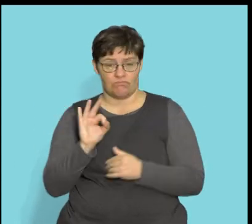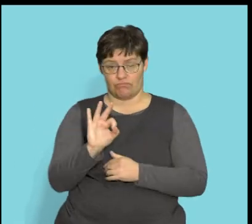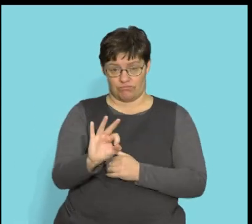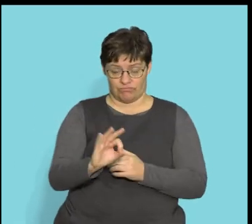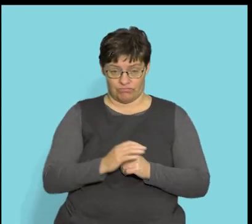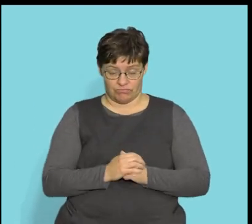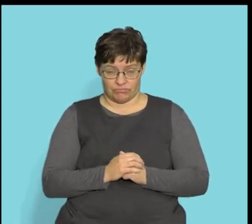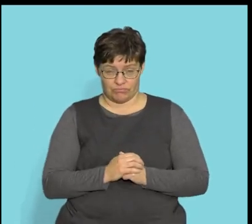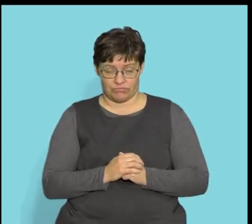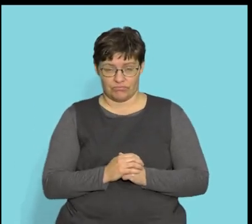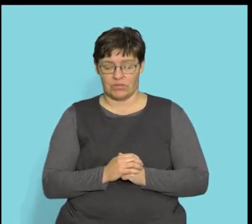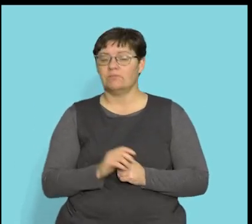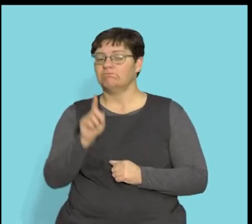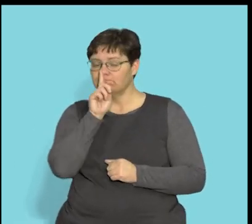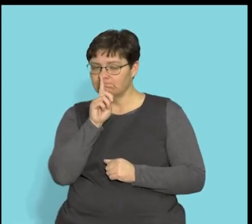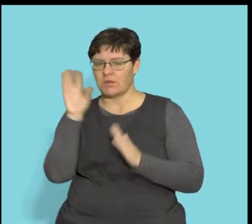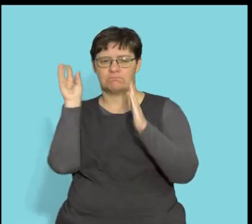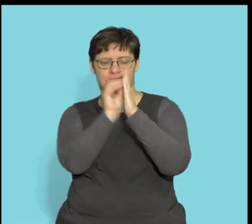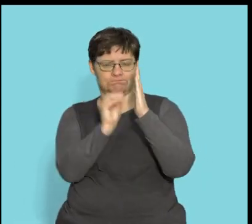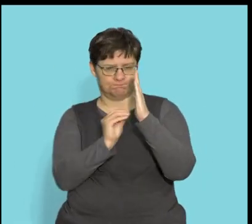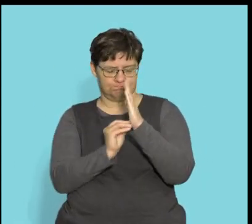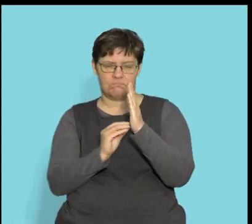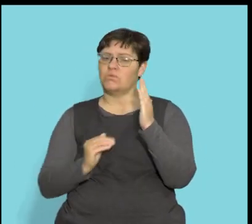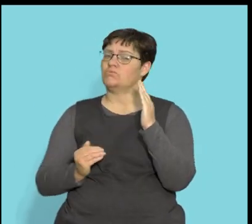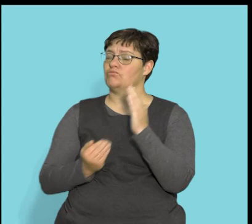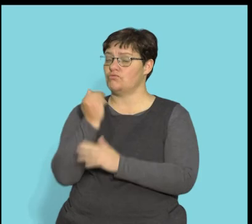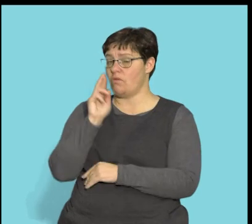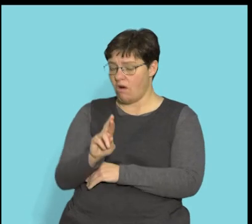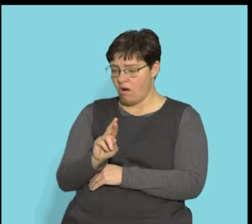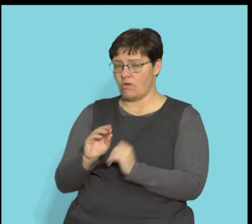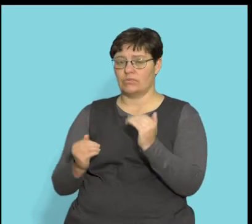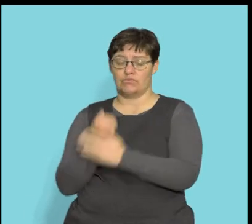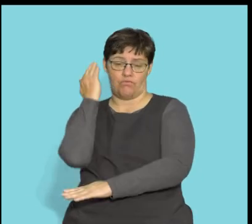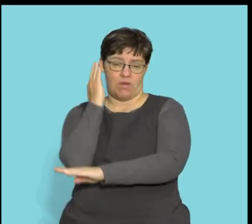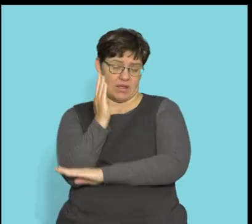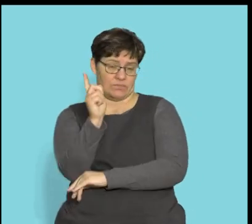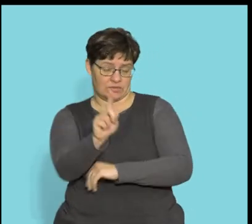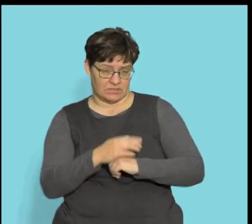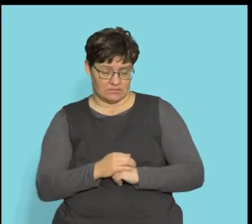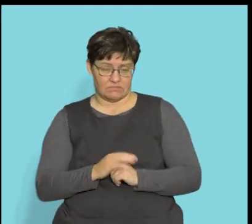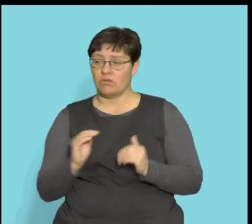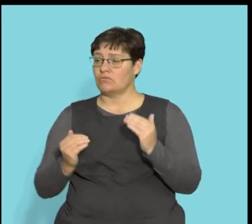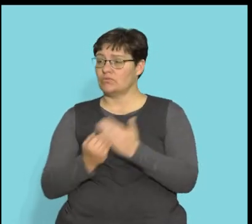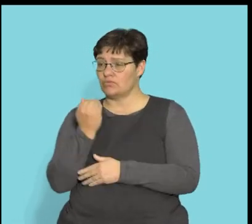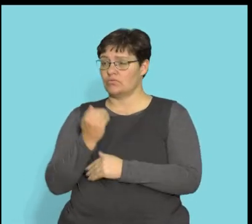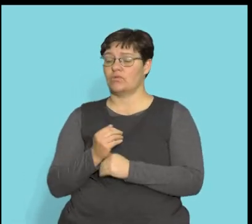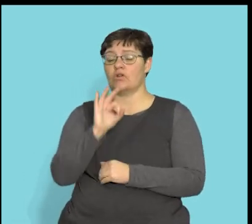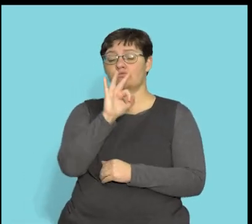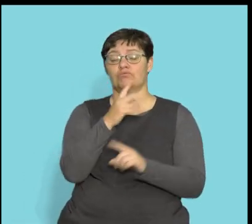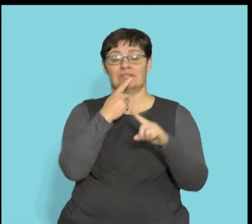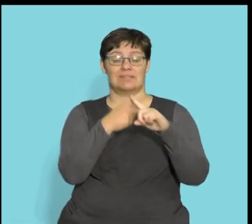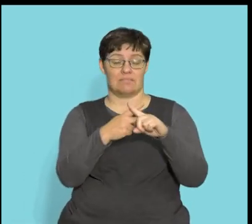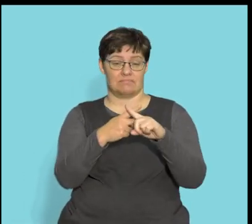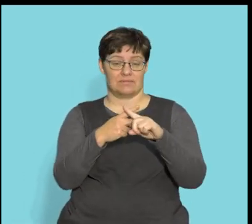So guys, I am going to go and write down what my new radius and my new height are. My new height would be